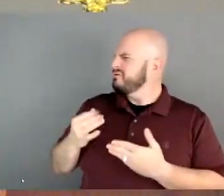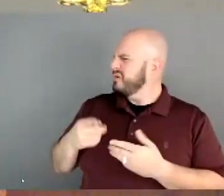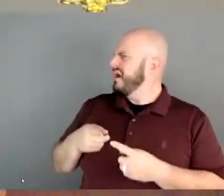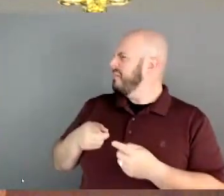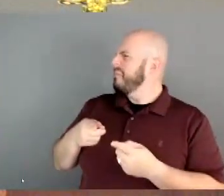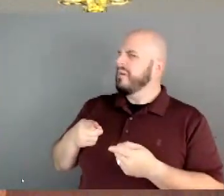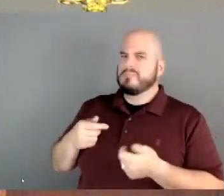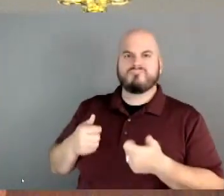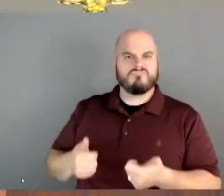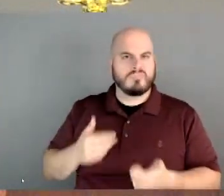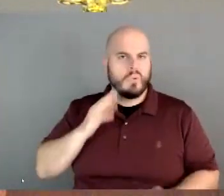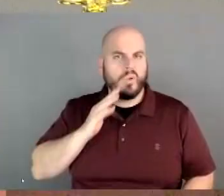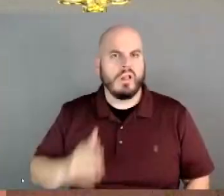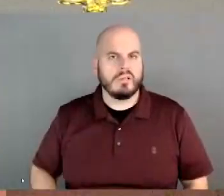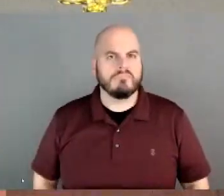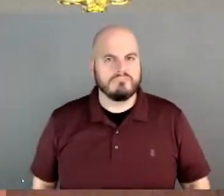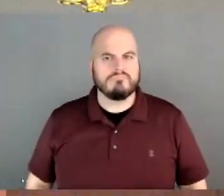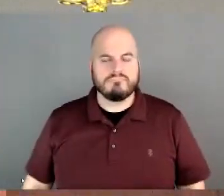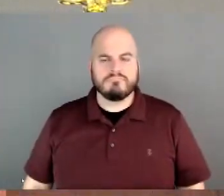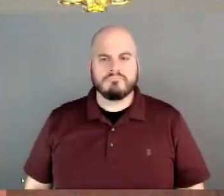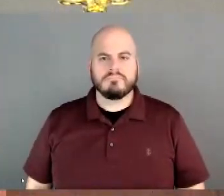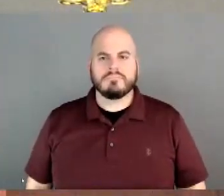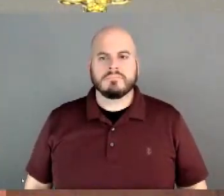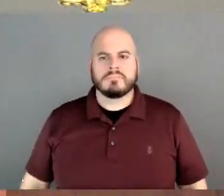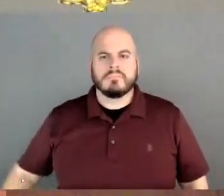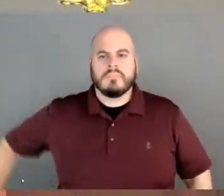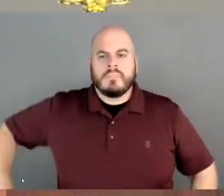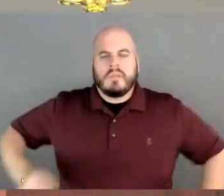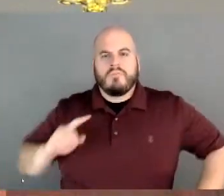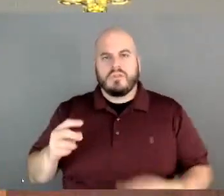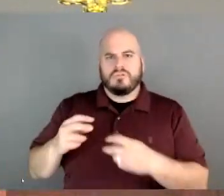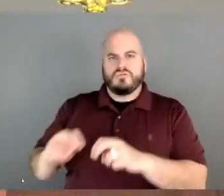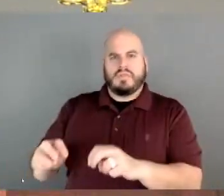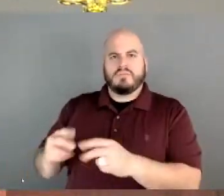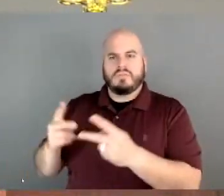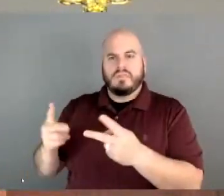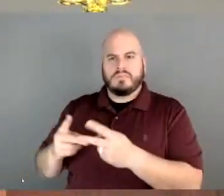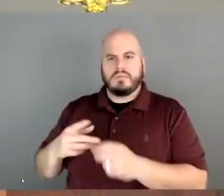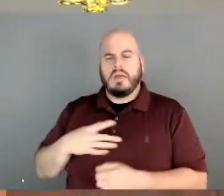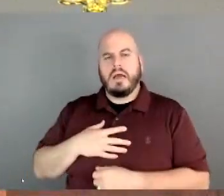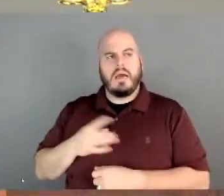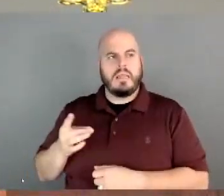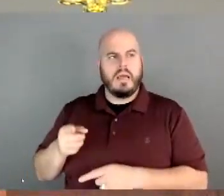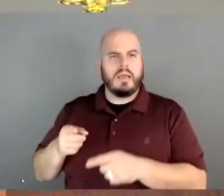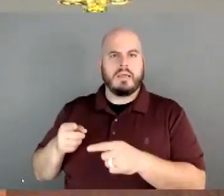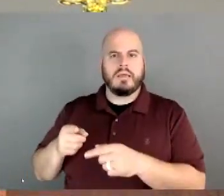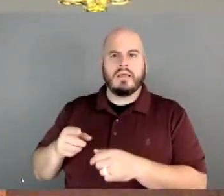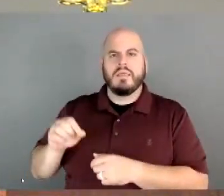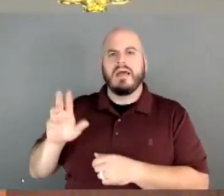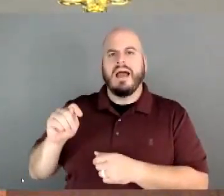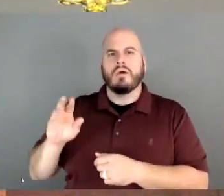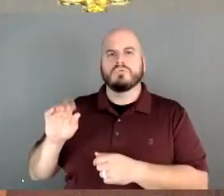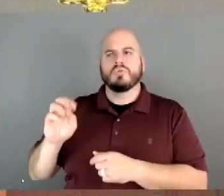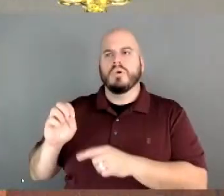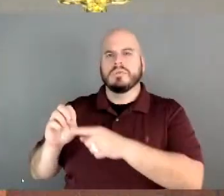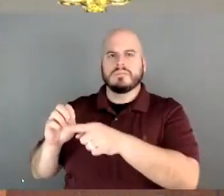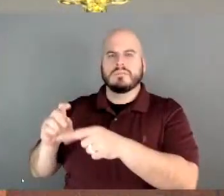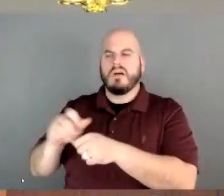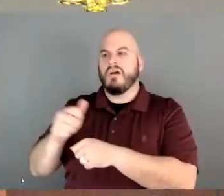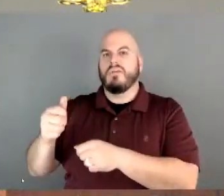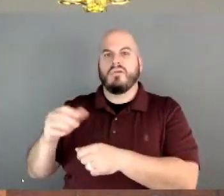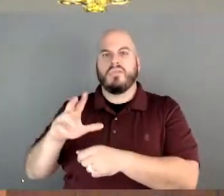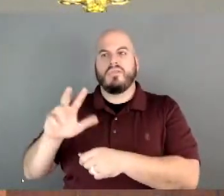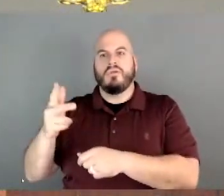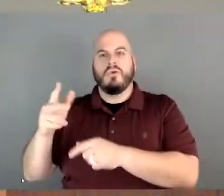this landfill. On the transfer station, I like the outsourcing concept there. I think it makes all kinds of sense to have that